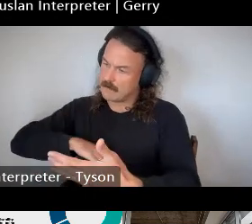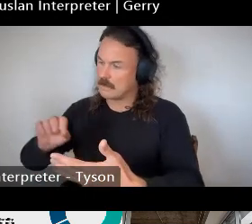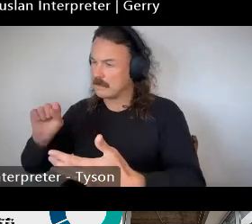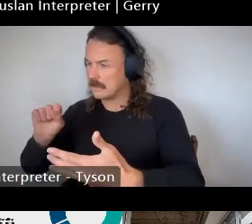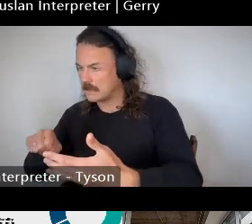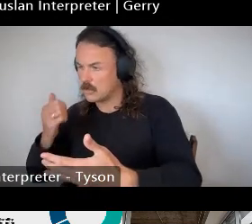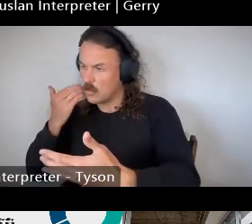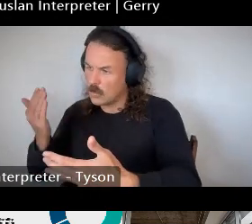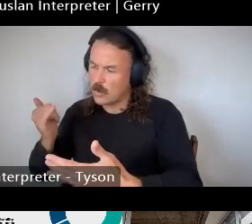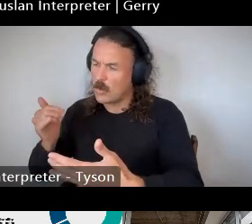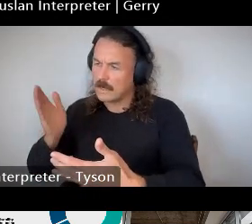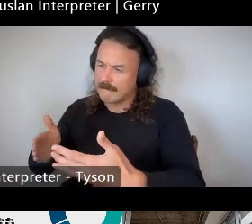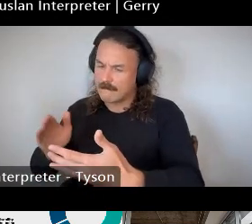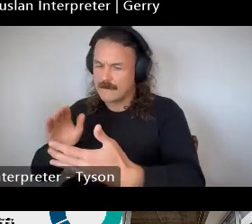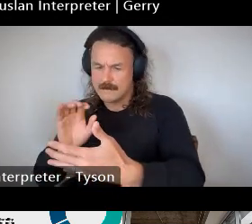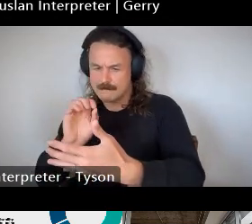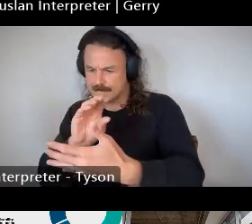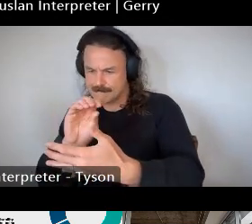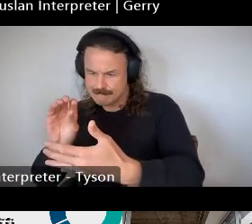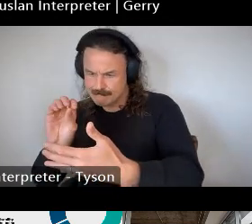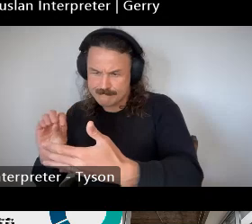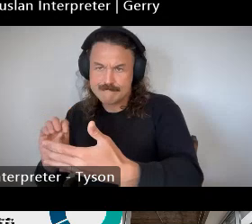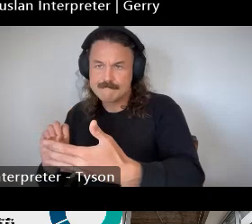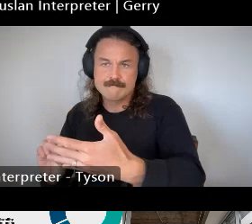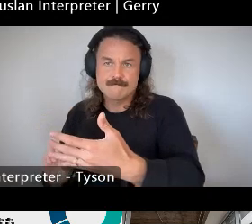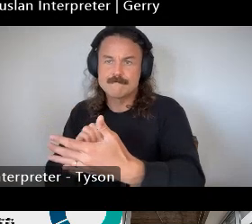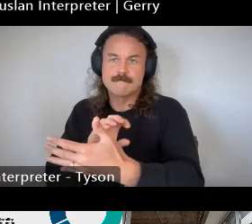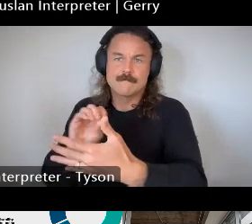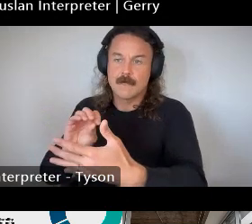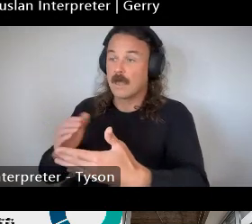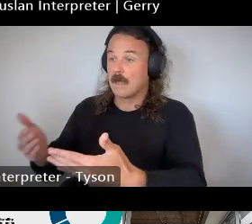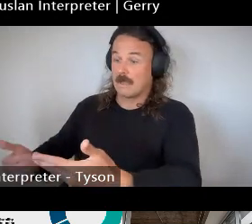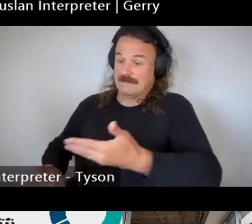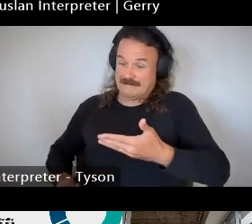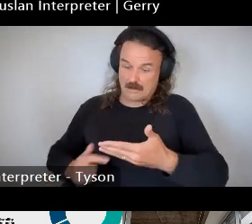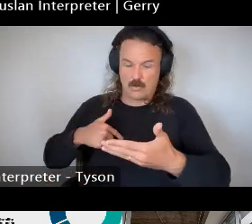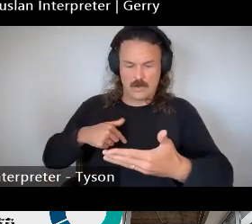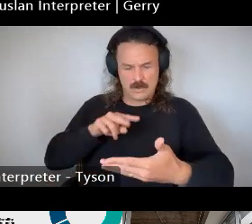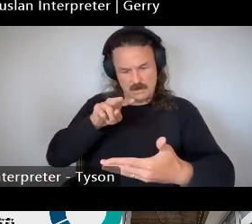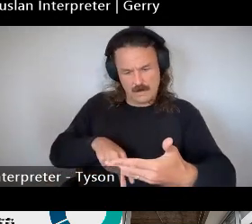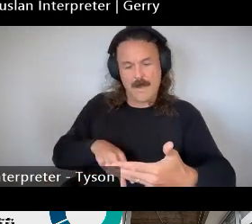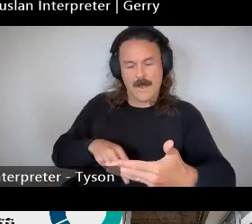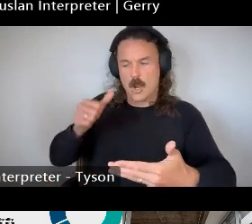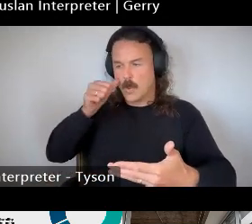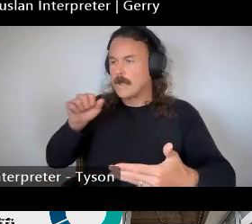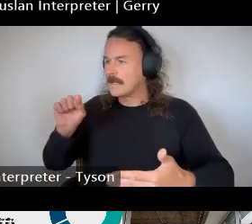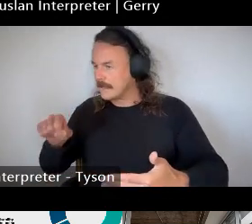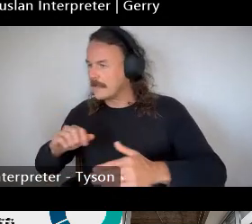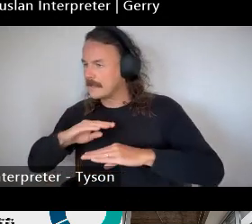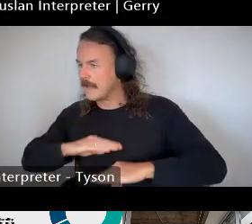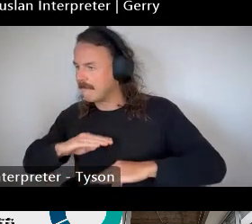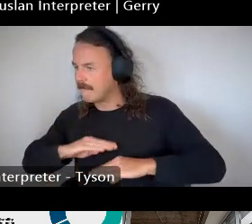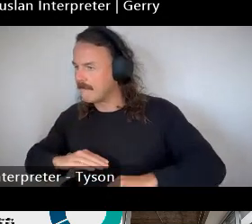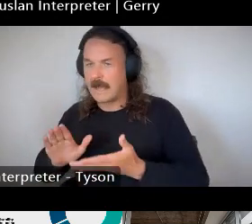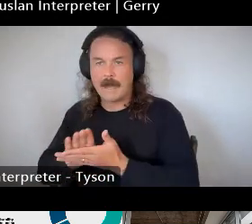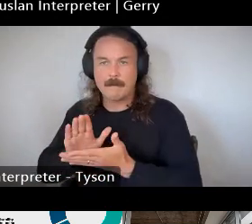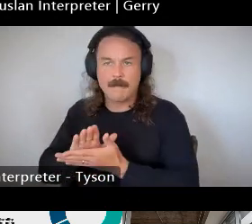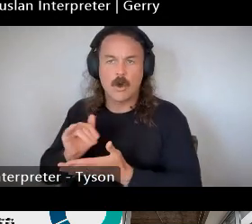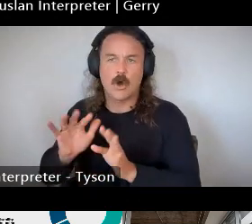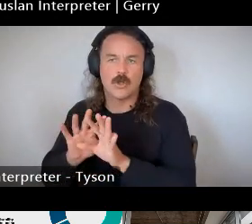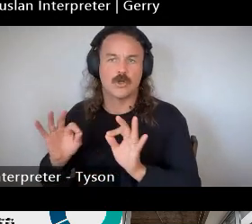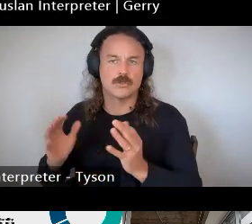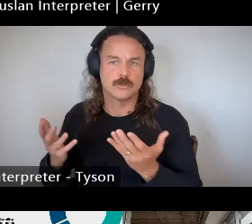utilise to measure outcomes from participants, or integrated into those